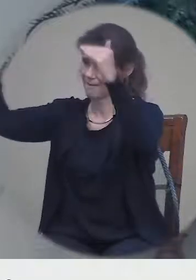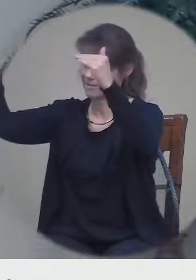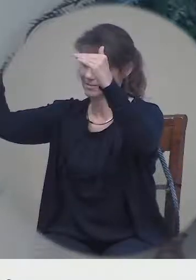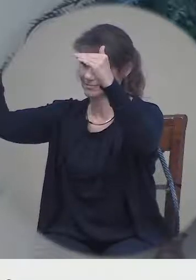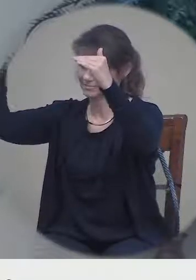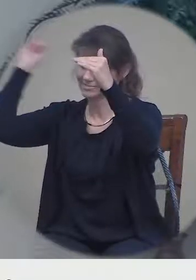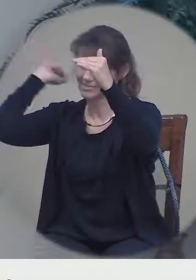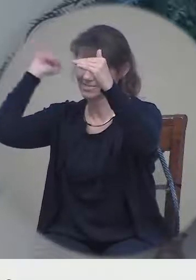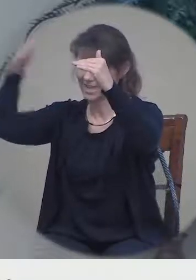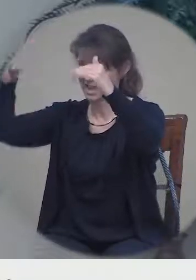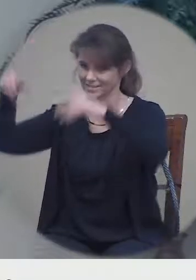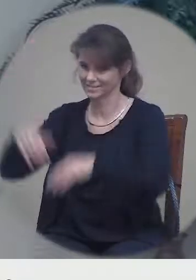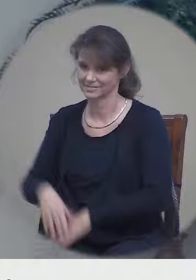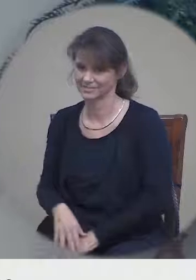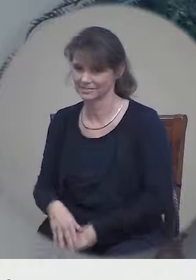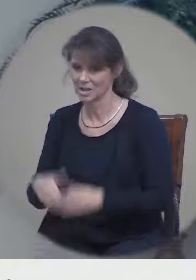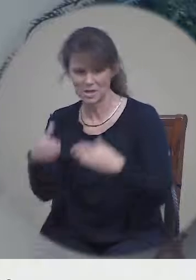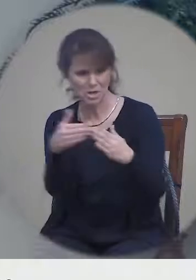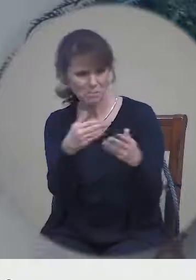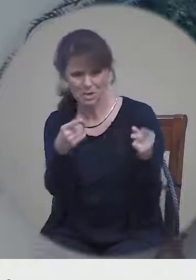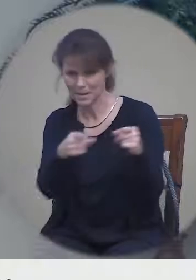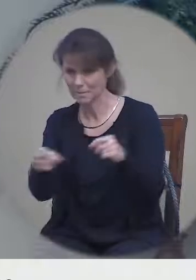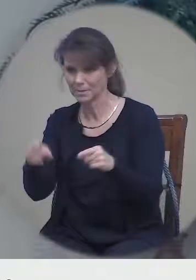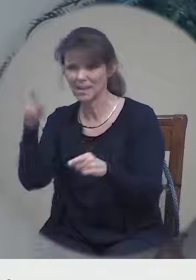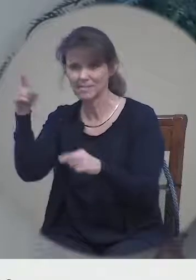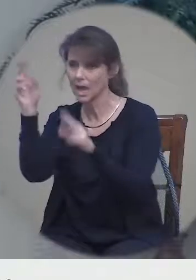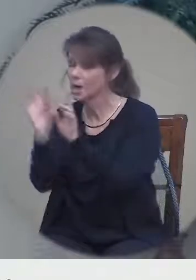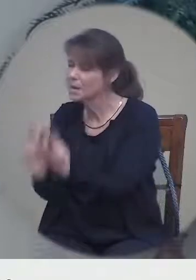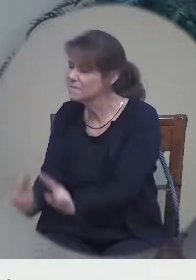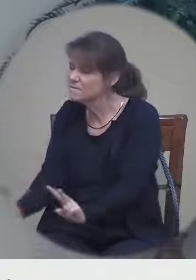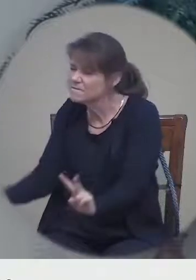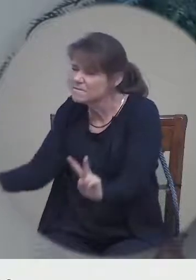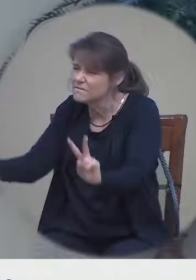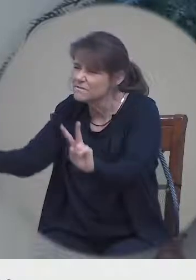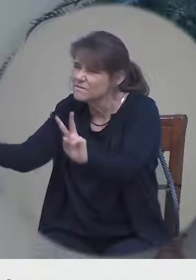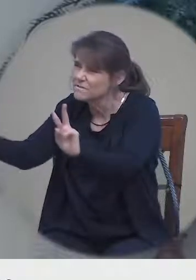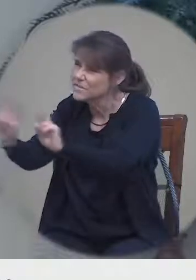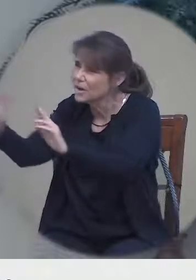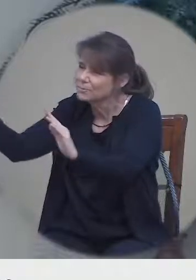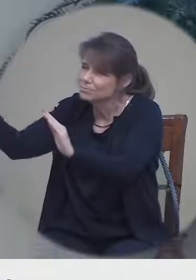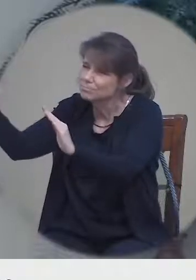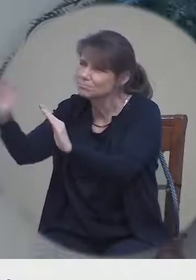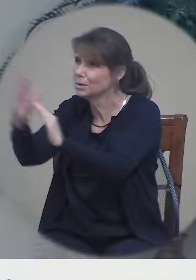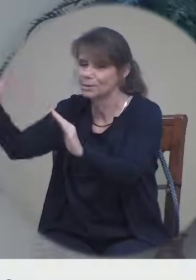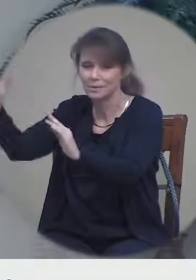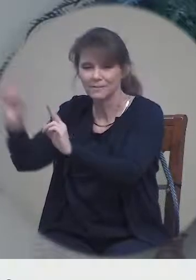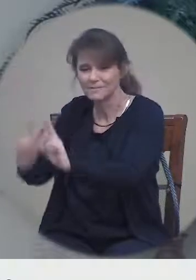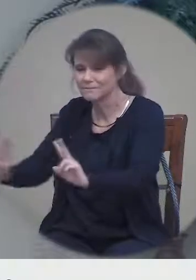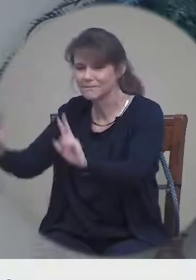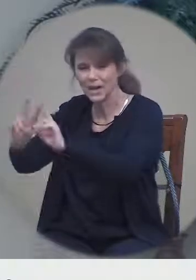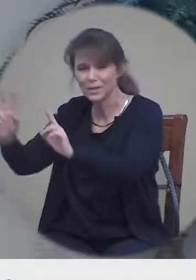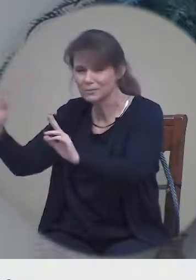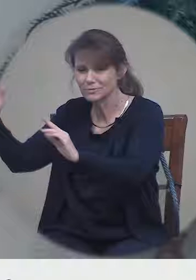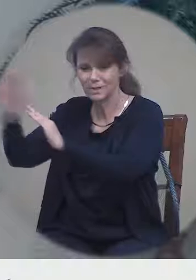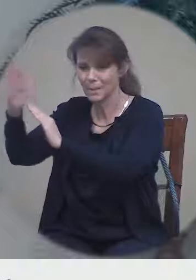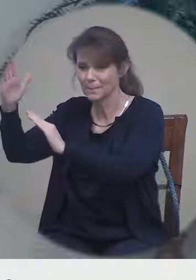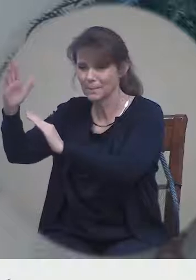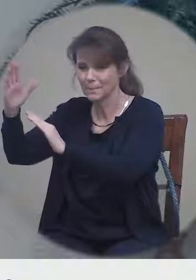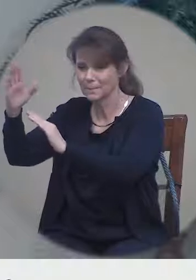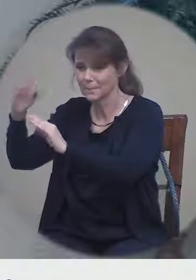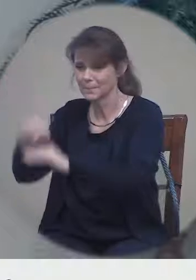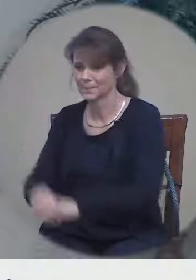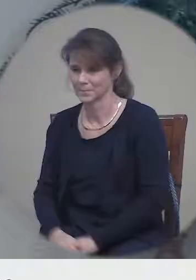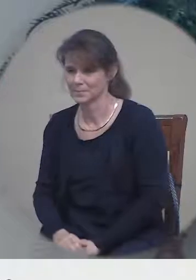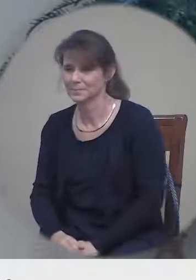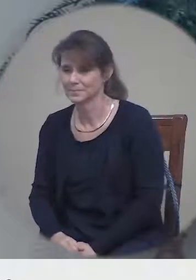Exceedingly, abundantly more valuable than anything you carry in your pocket right now or in your bank account. I'm